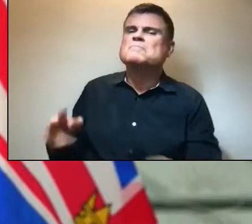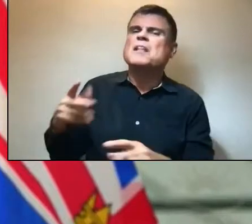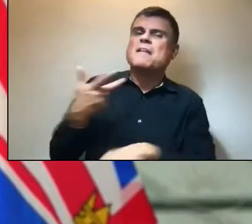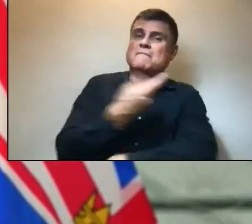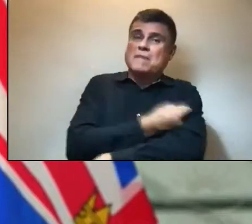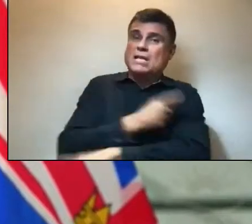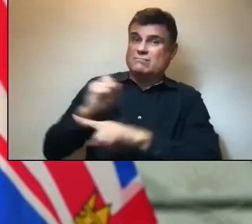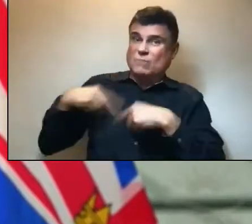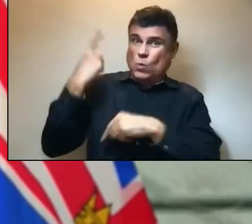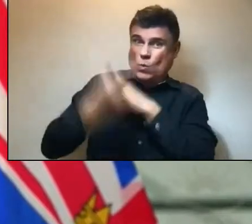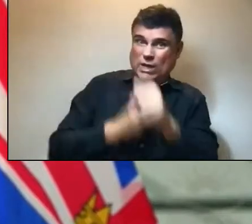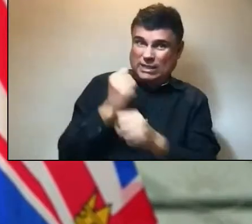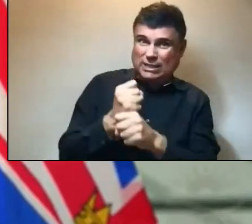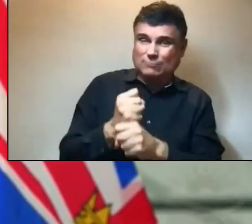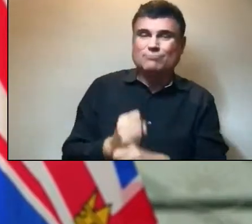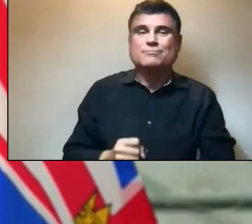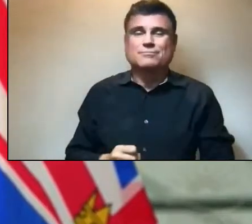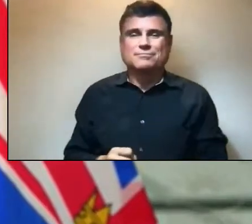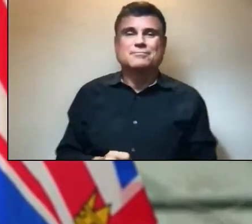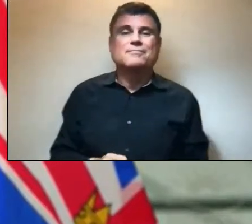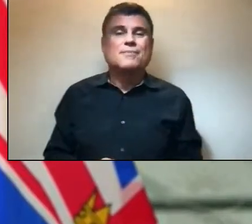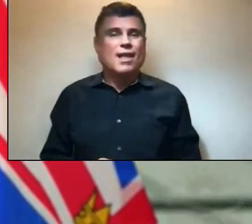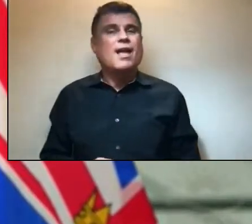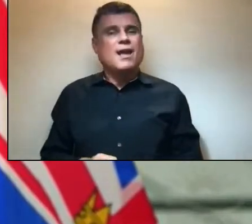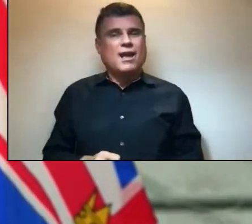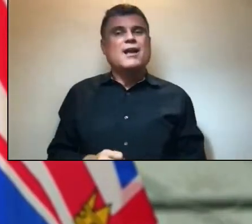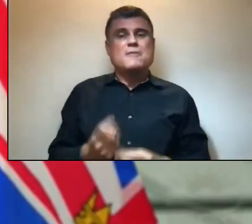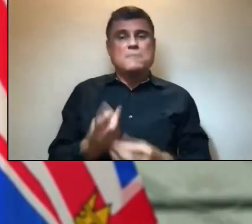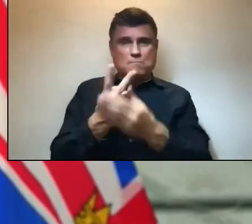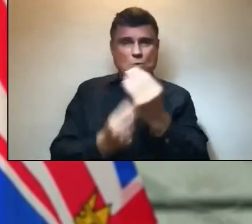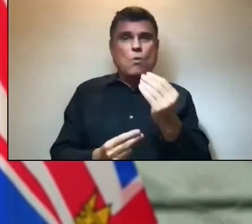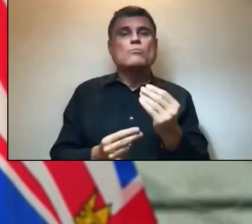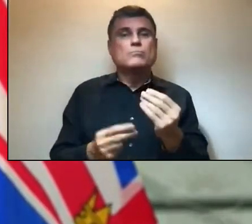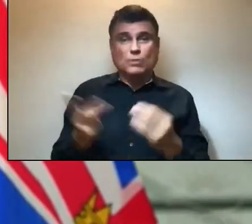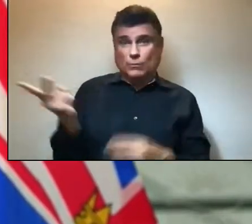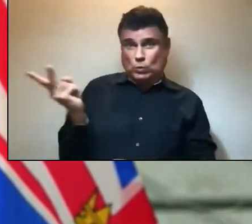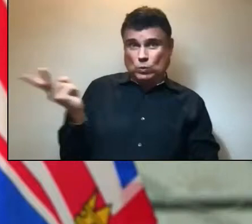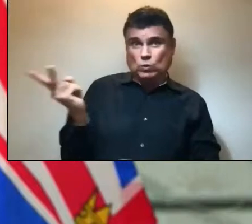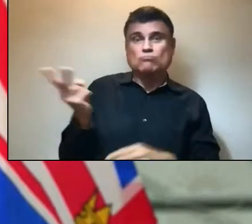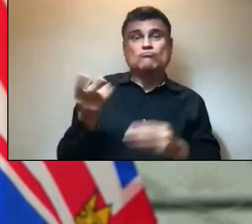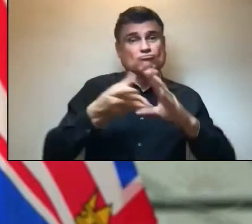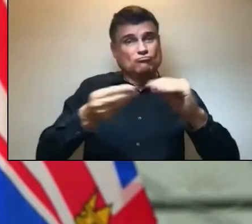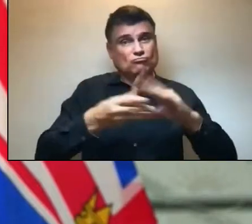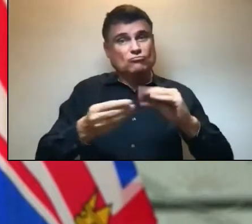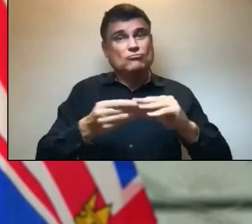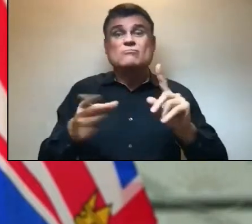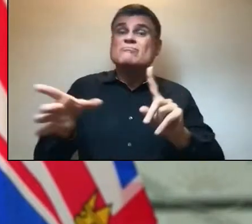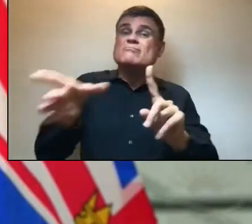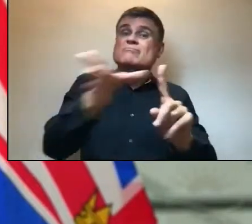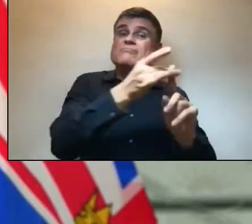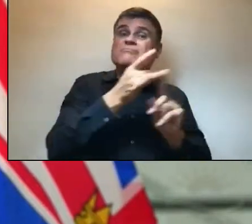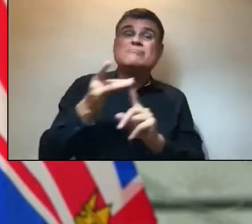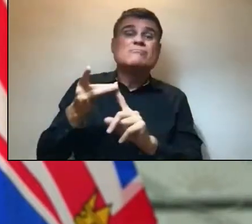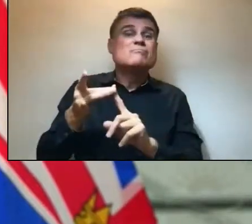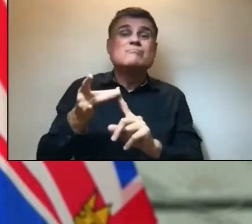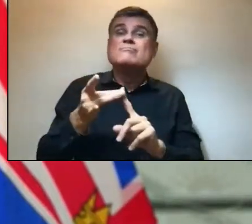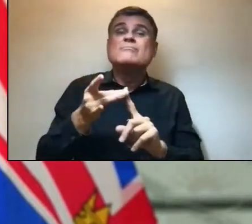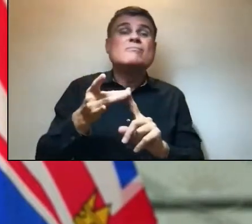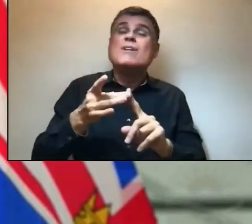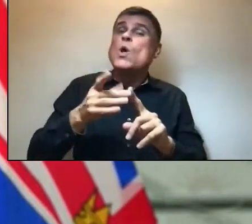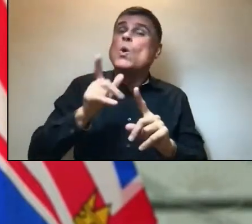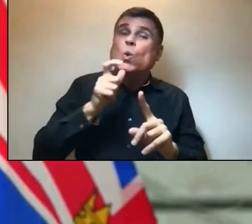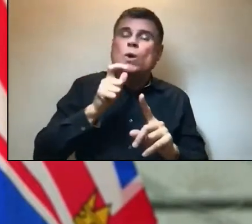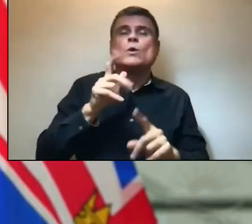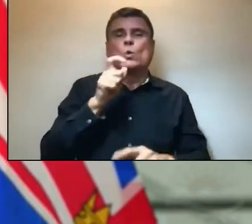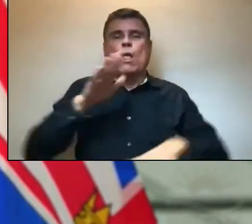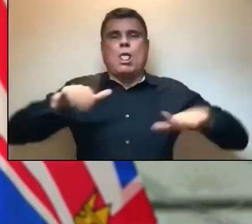it's a pandemic of the unvaccinated now. Wondering if the province is looking at, obviously having a list of